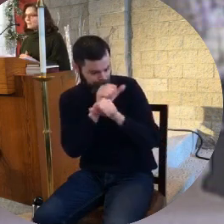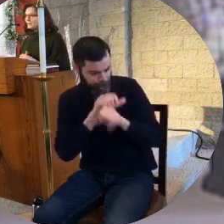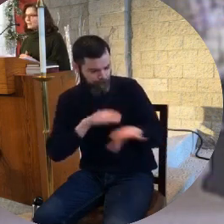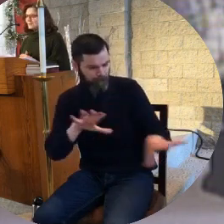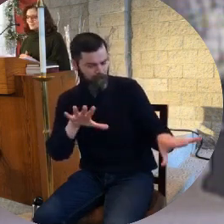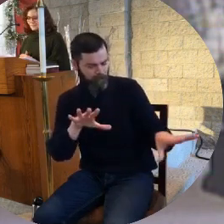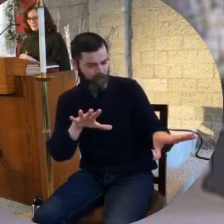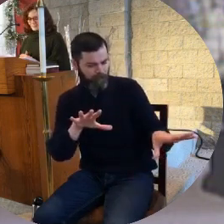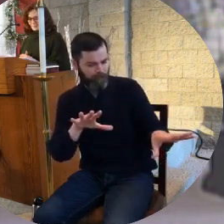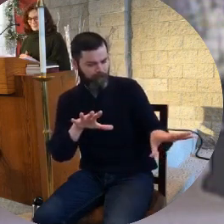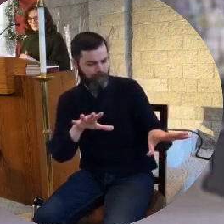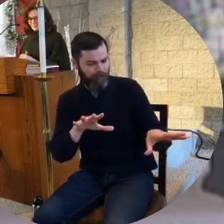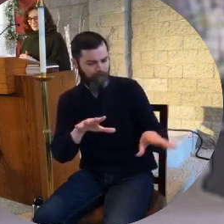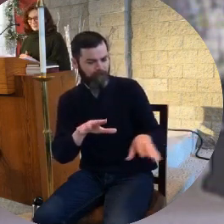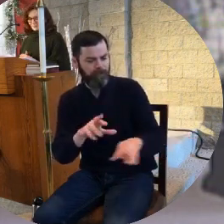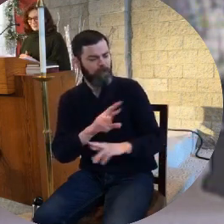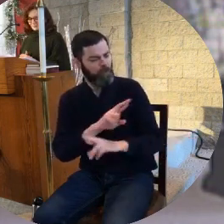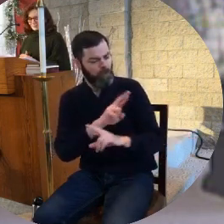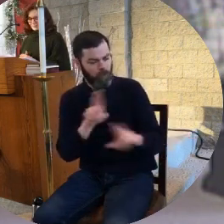moment's notice.